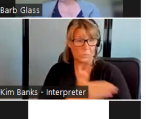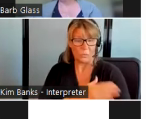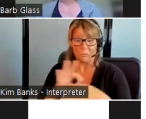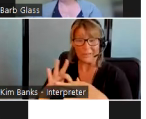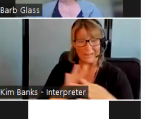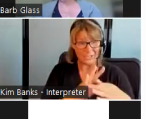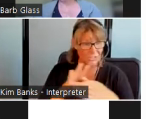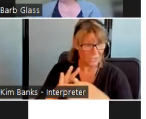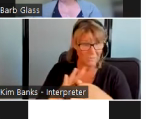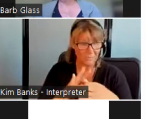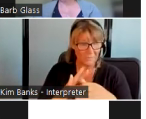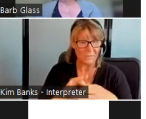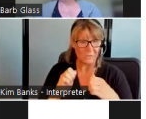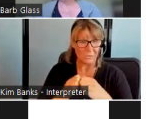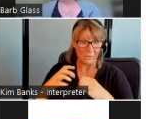between nations